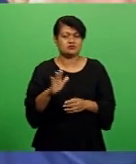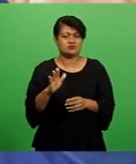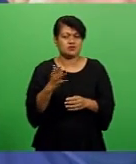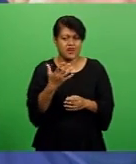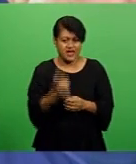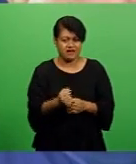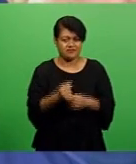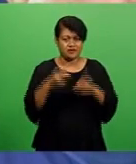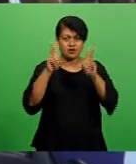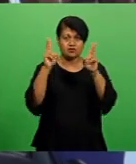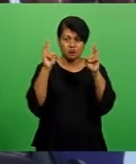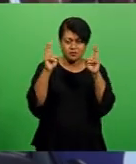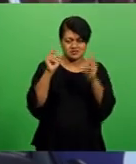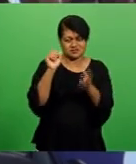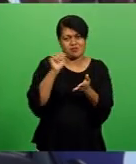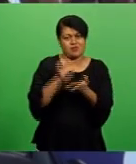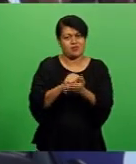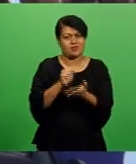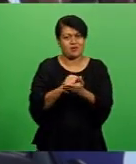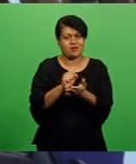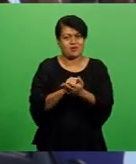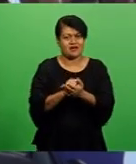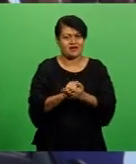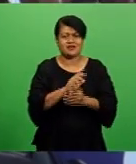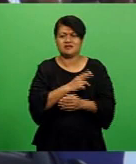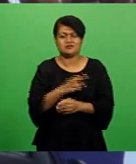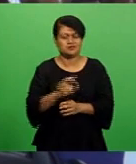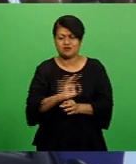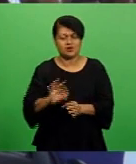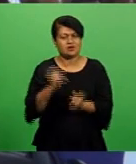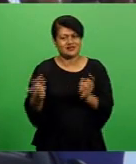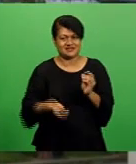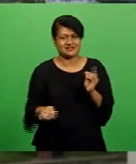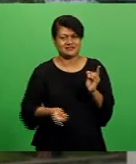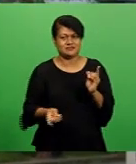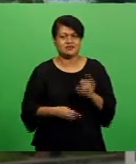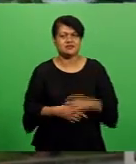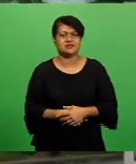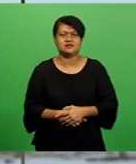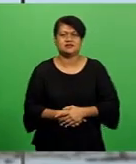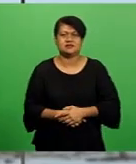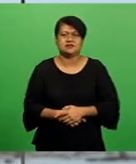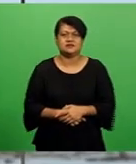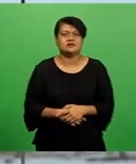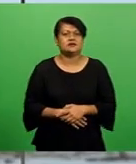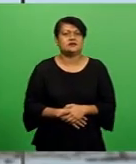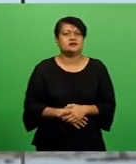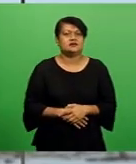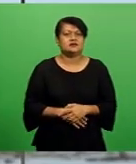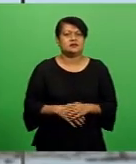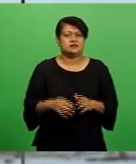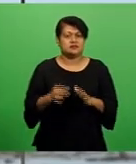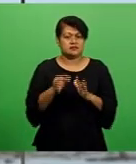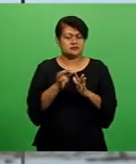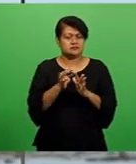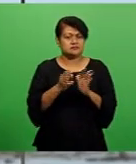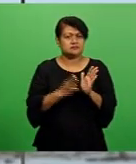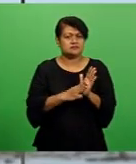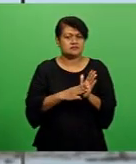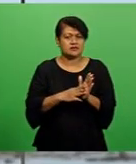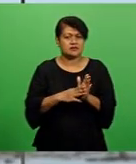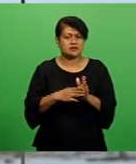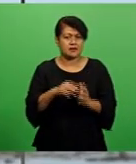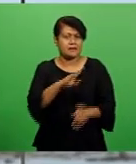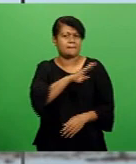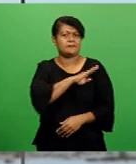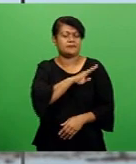right reasons rather than indiscipline. Pranita Prakash, FBC News. Prime Minister Voreqe Bainimarama says there is